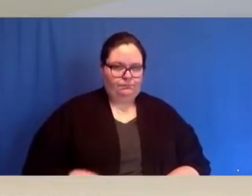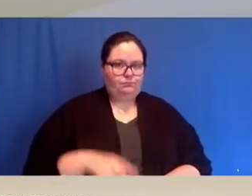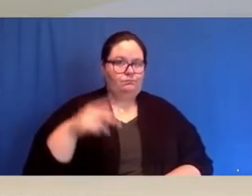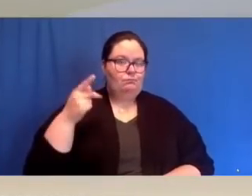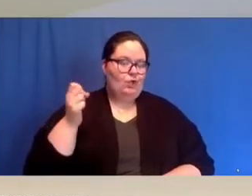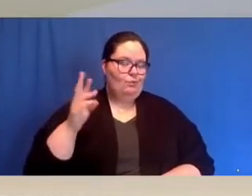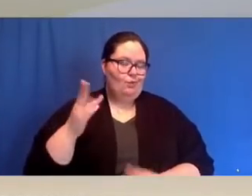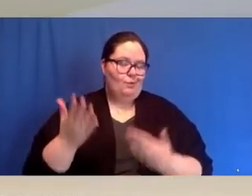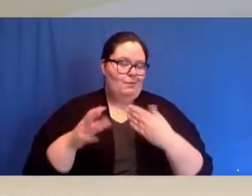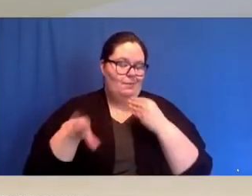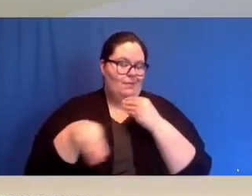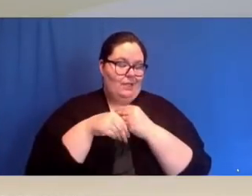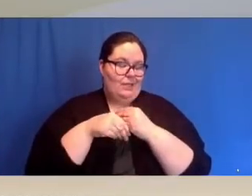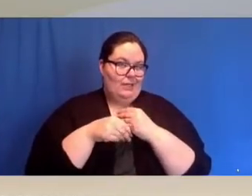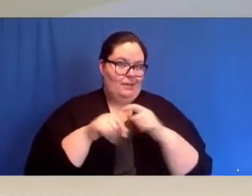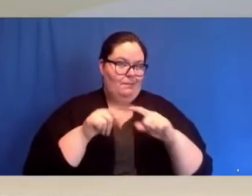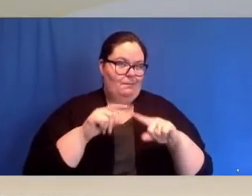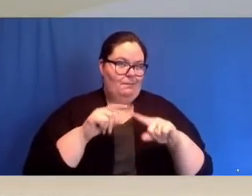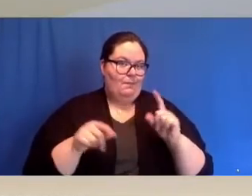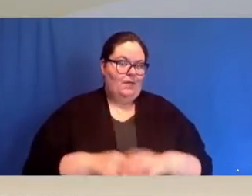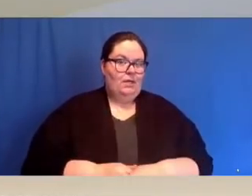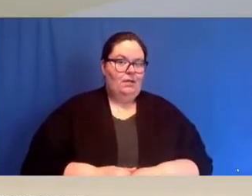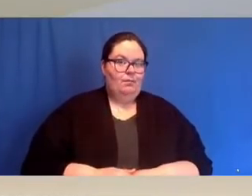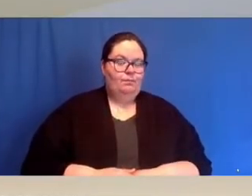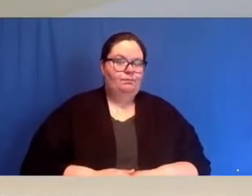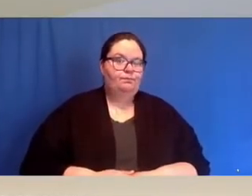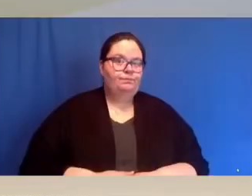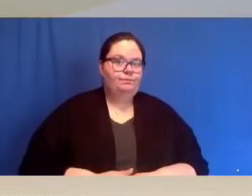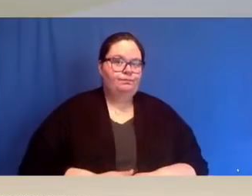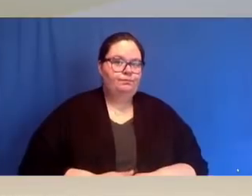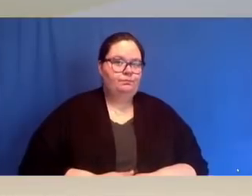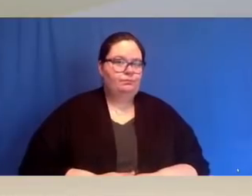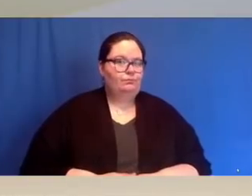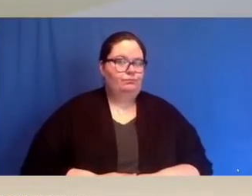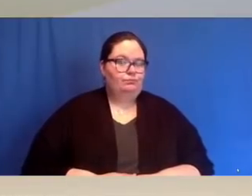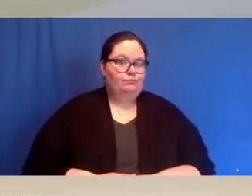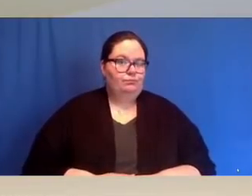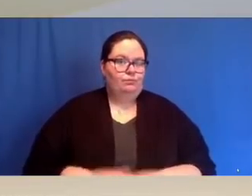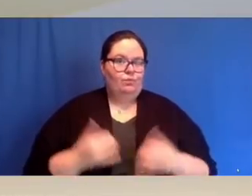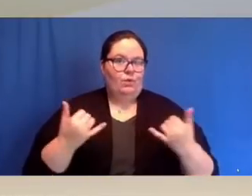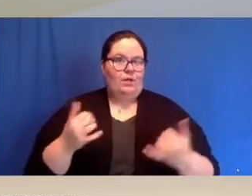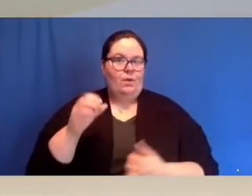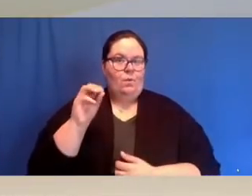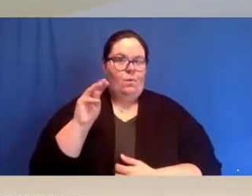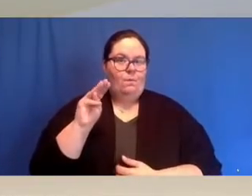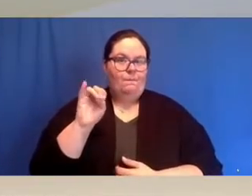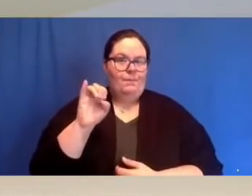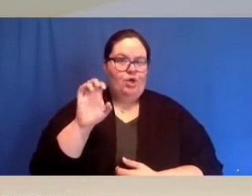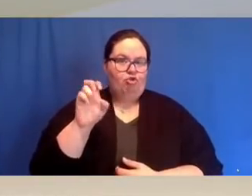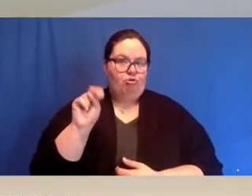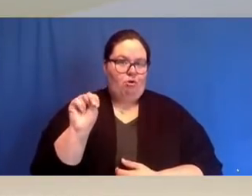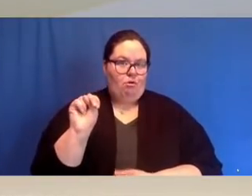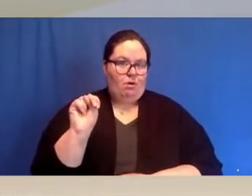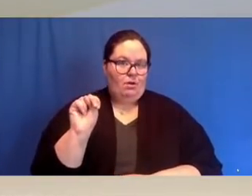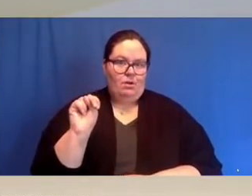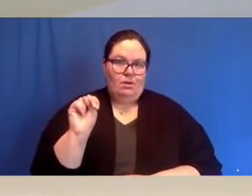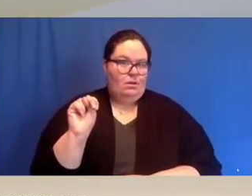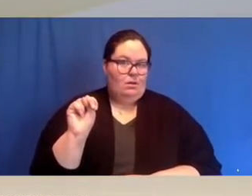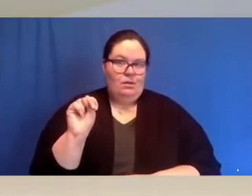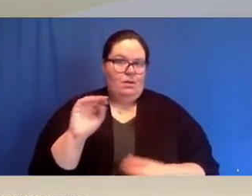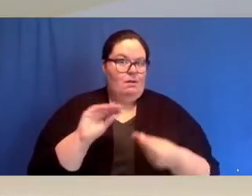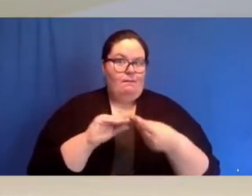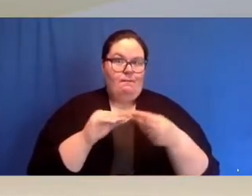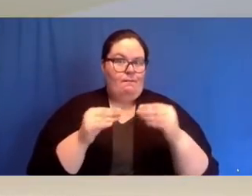may jump in here too. I mean, I think we're seeing Omicron variant numbers